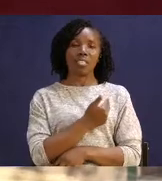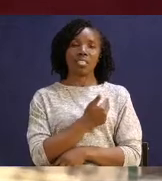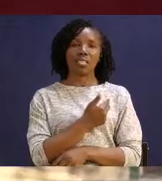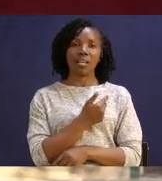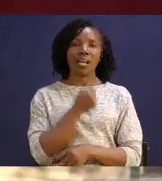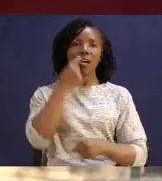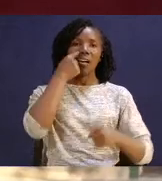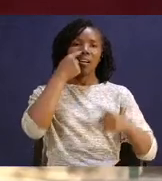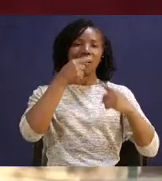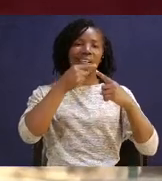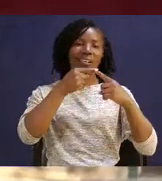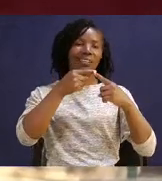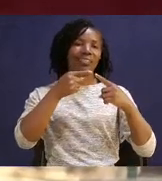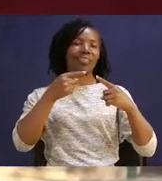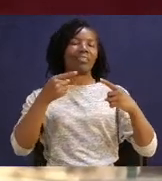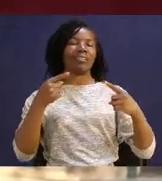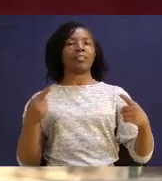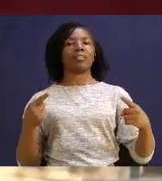allergic